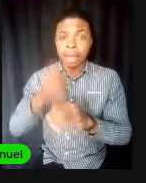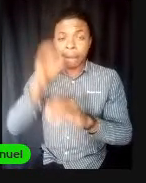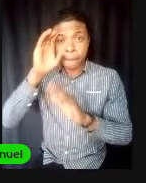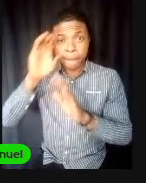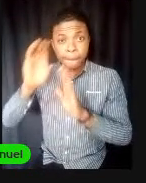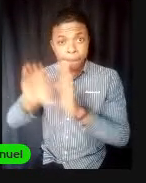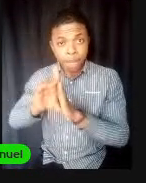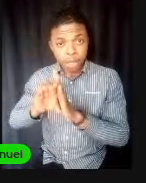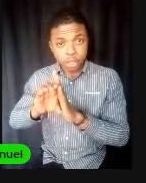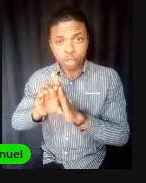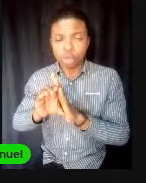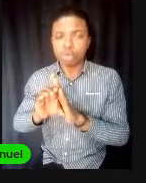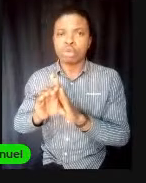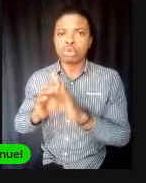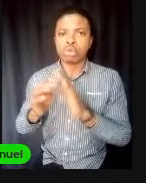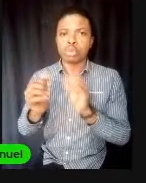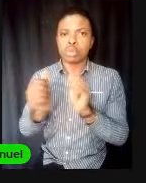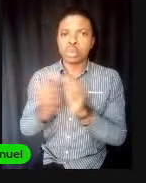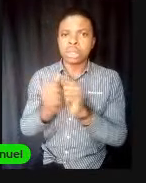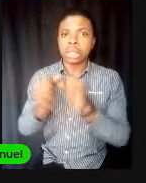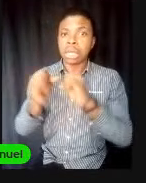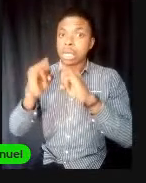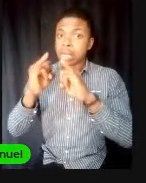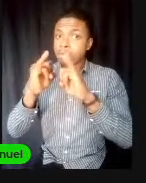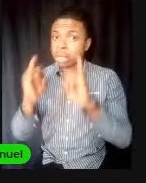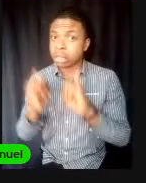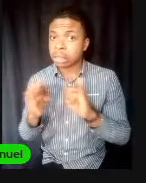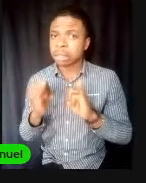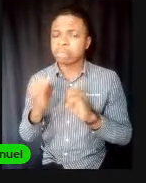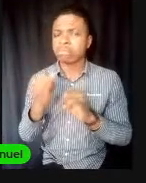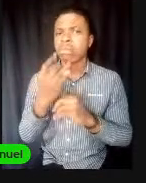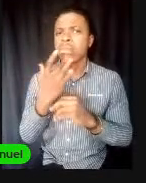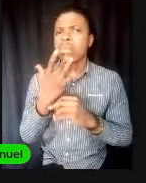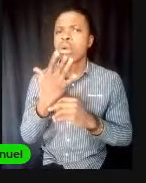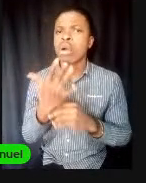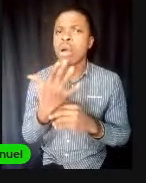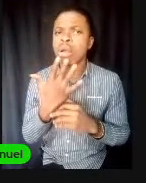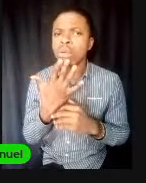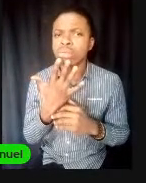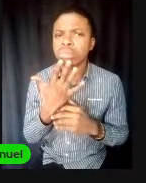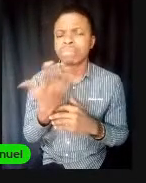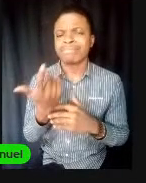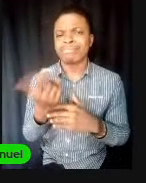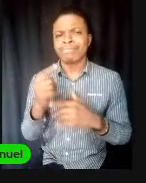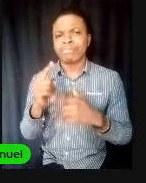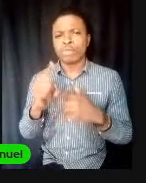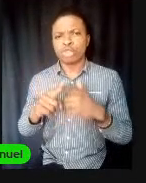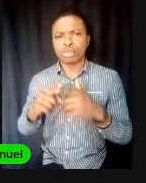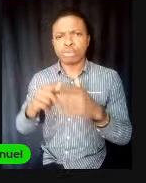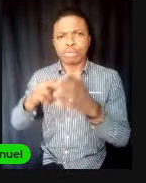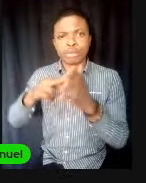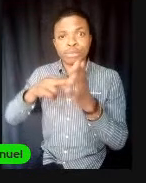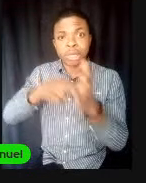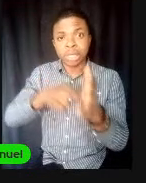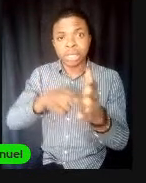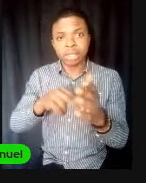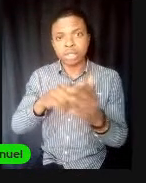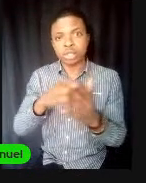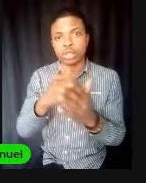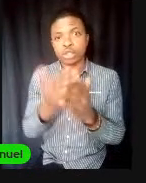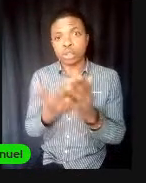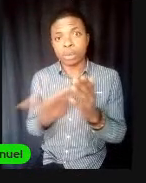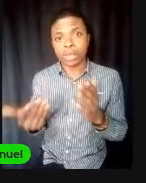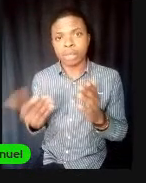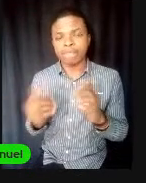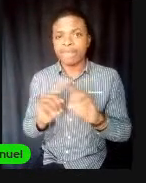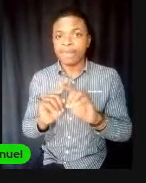colors, okay, to pass a message and to represent different things. That is what graphic design is all